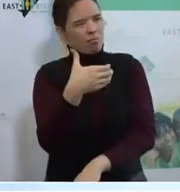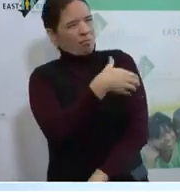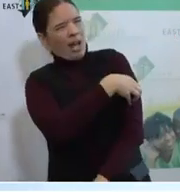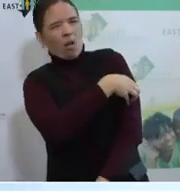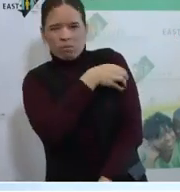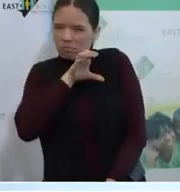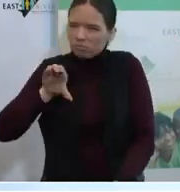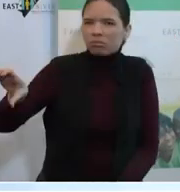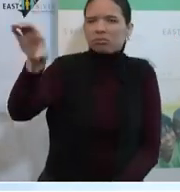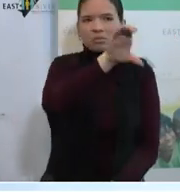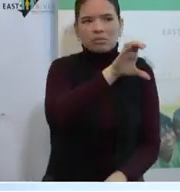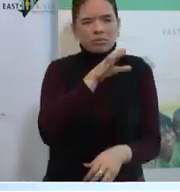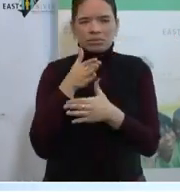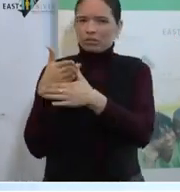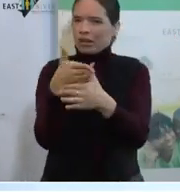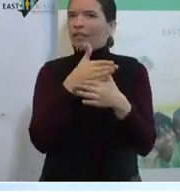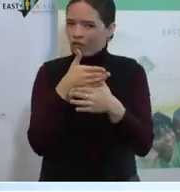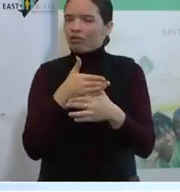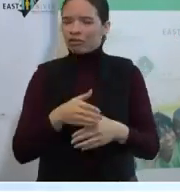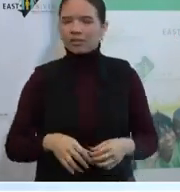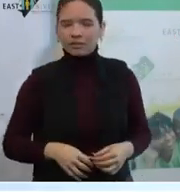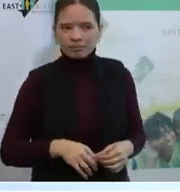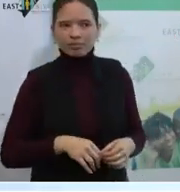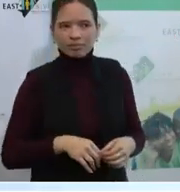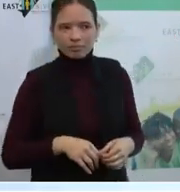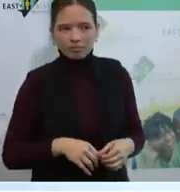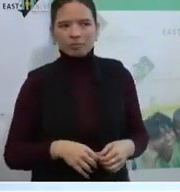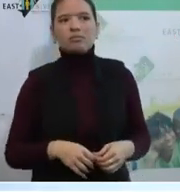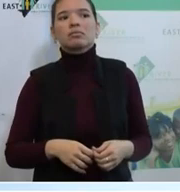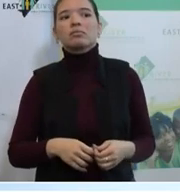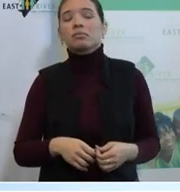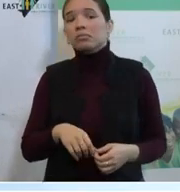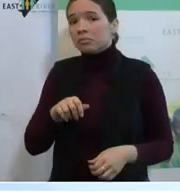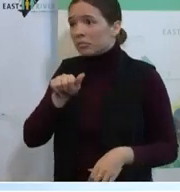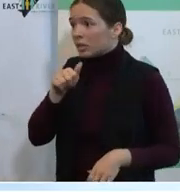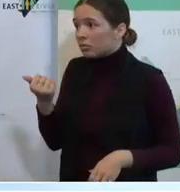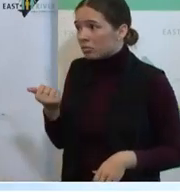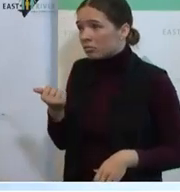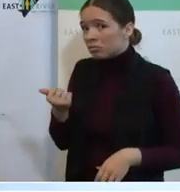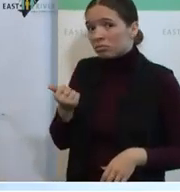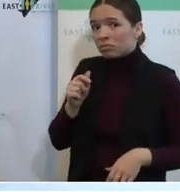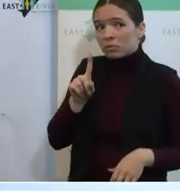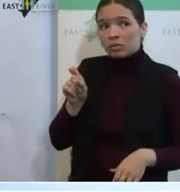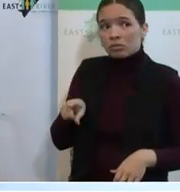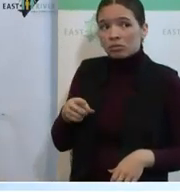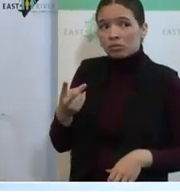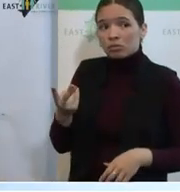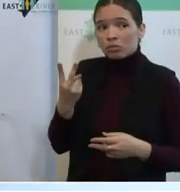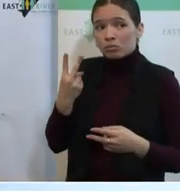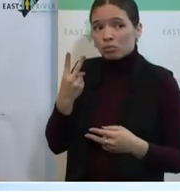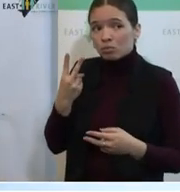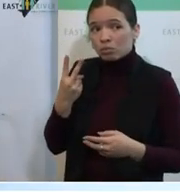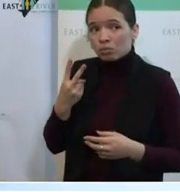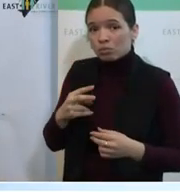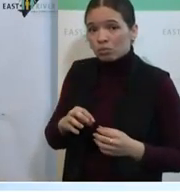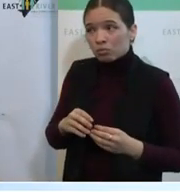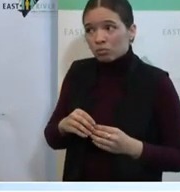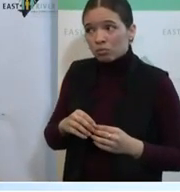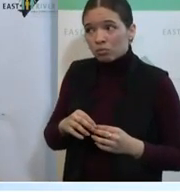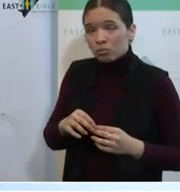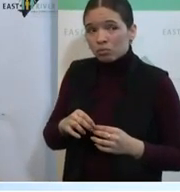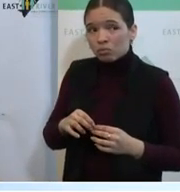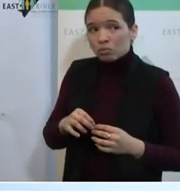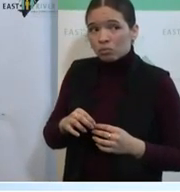Okay. Yes. Oh, and that's 2 questions. I'll take it. So I want to get back to the Department